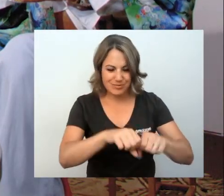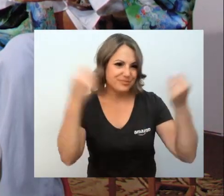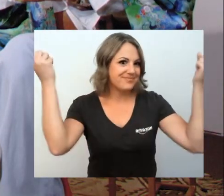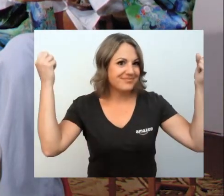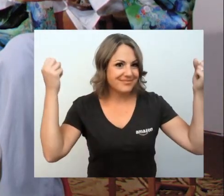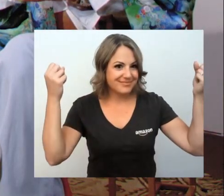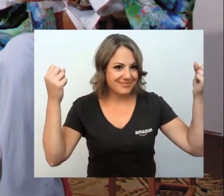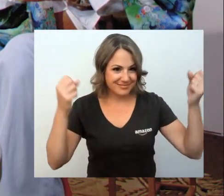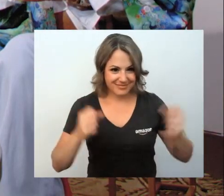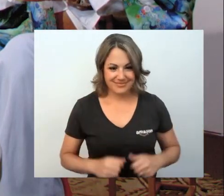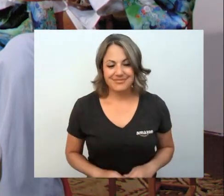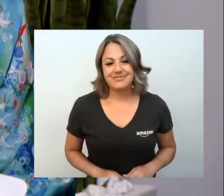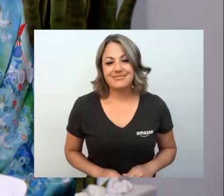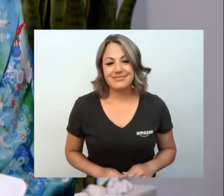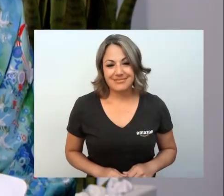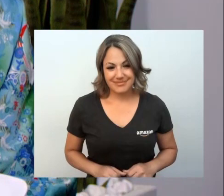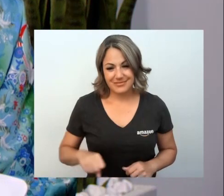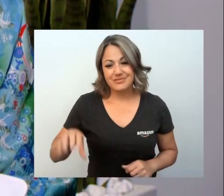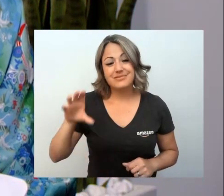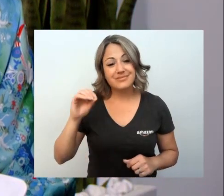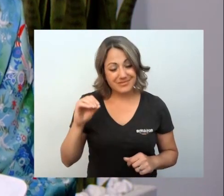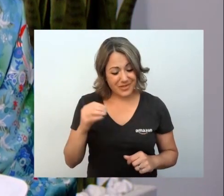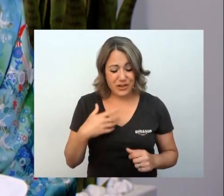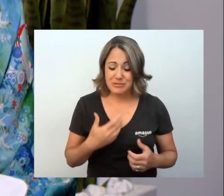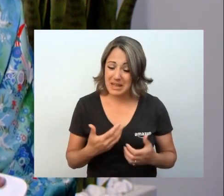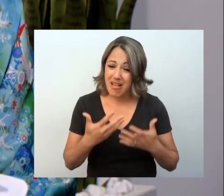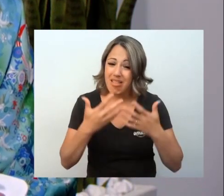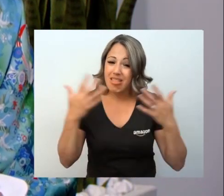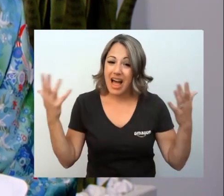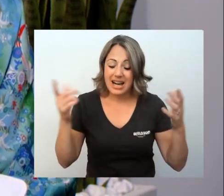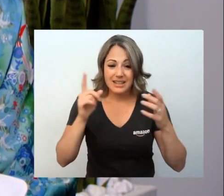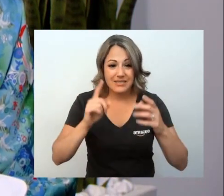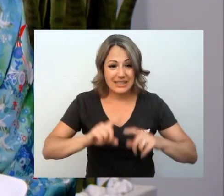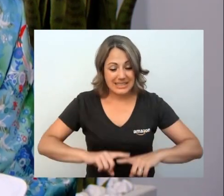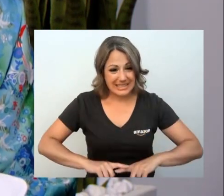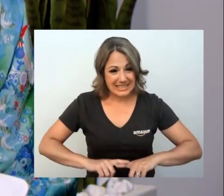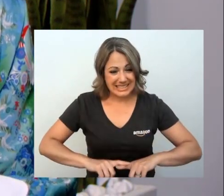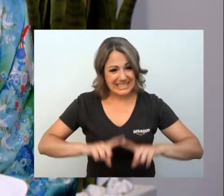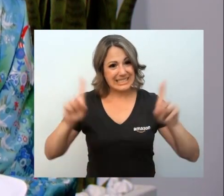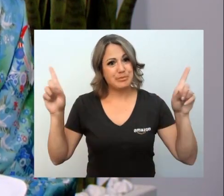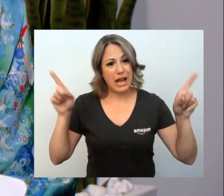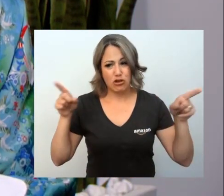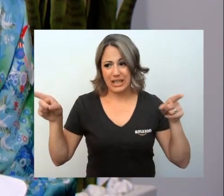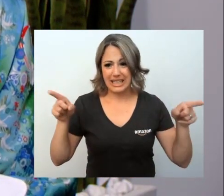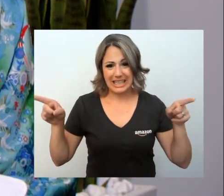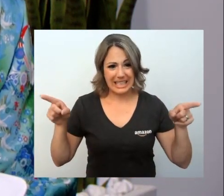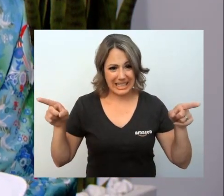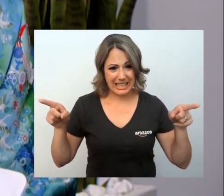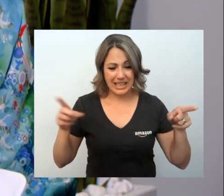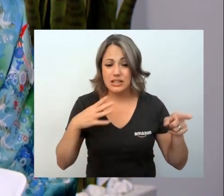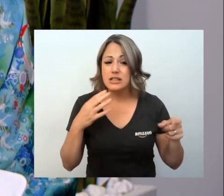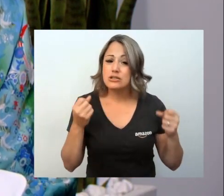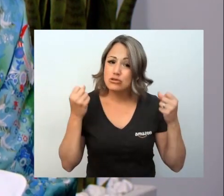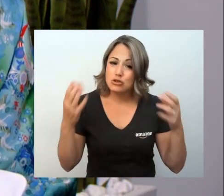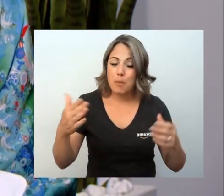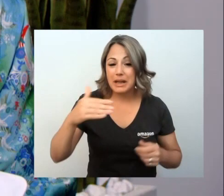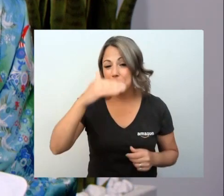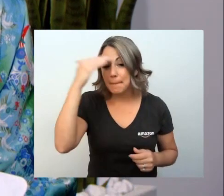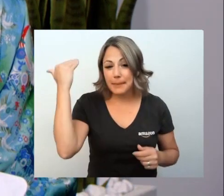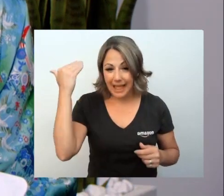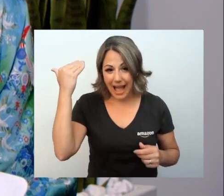how much disparity has been in fashion and how so many Black creatives have